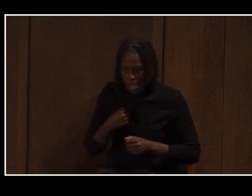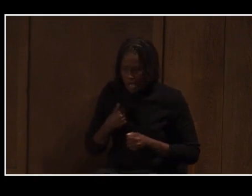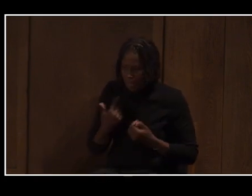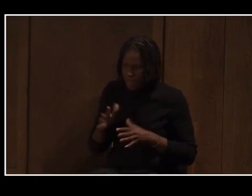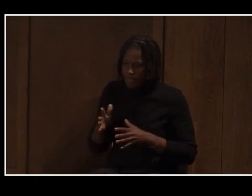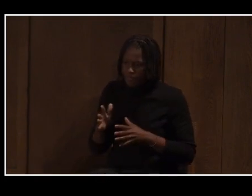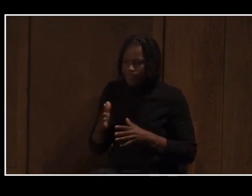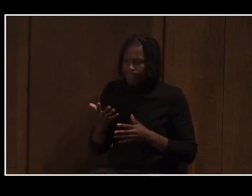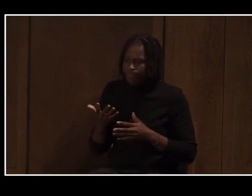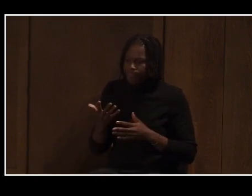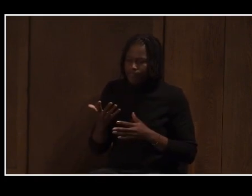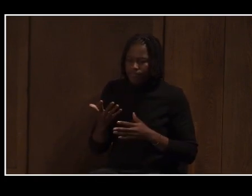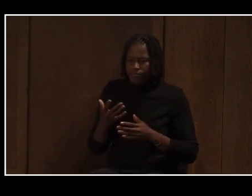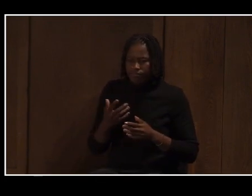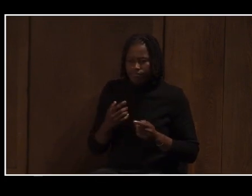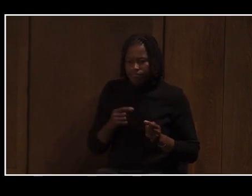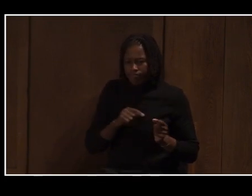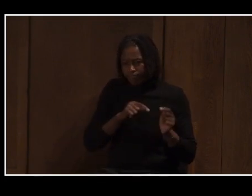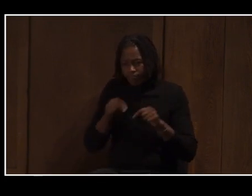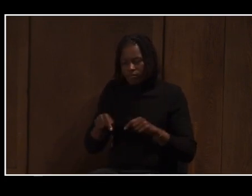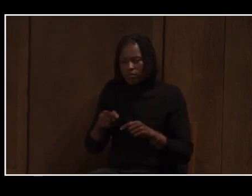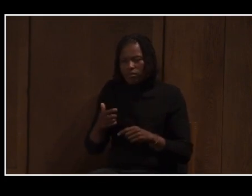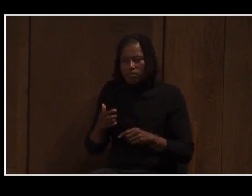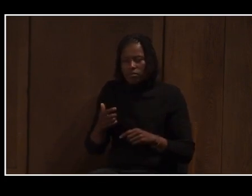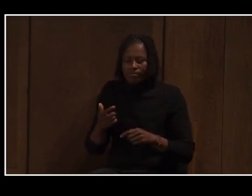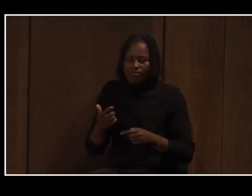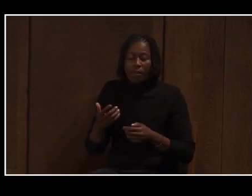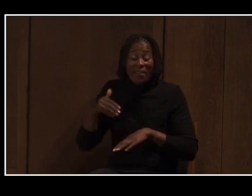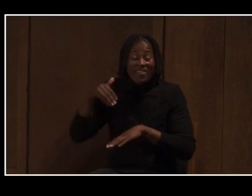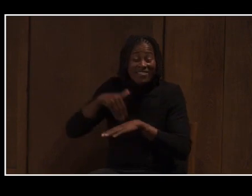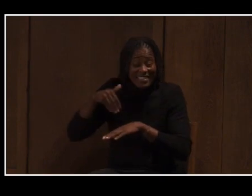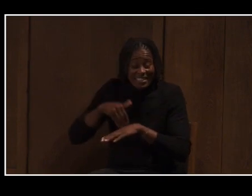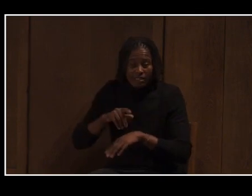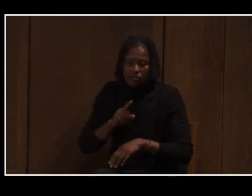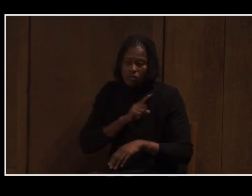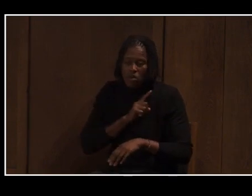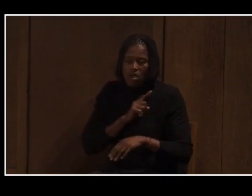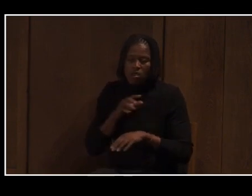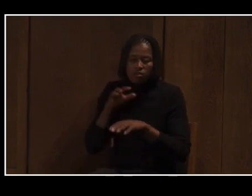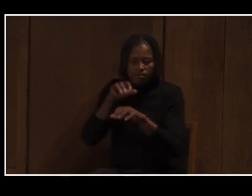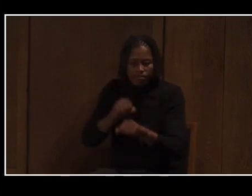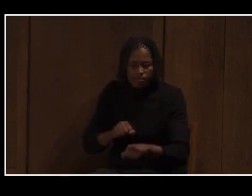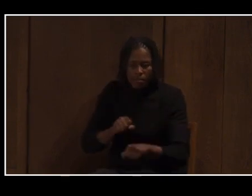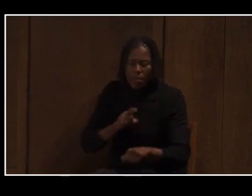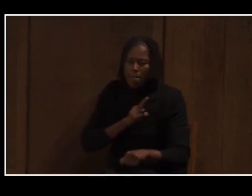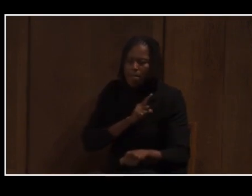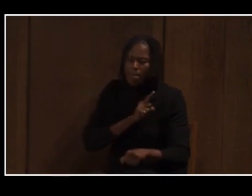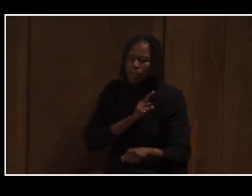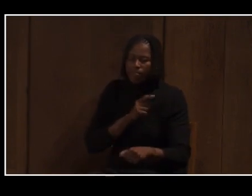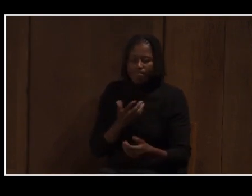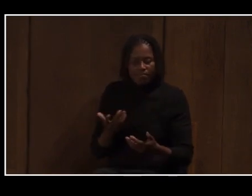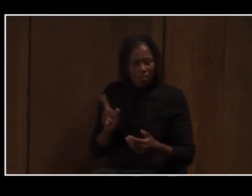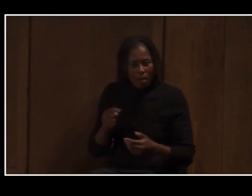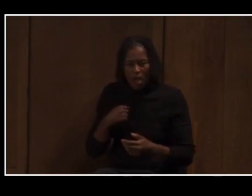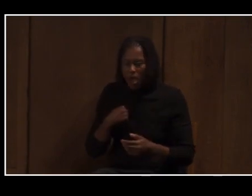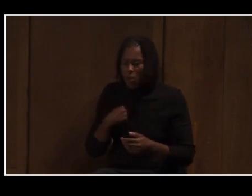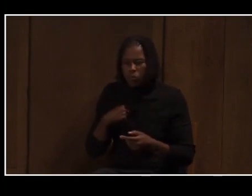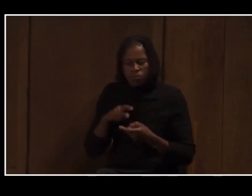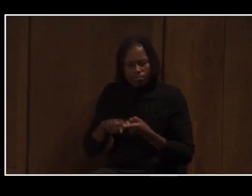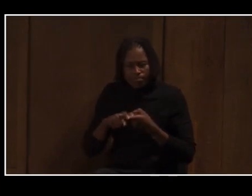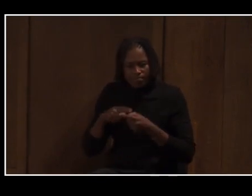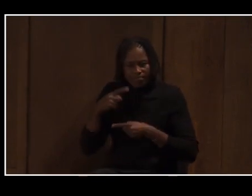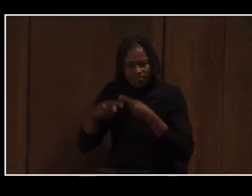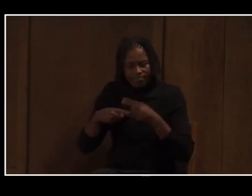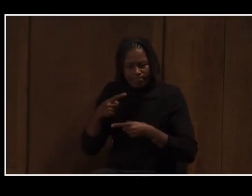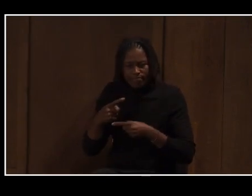colonization, determined not to be endlessly devastated, while always bearing the marks, scars, traumas, and